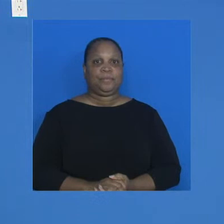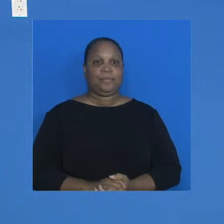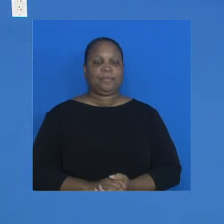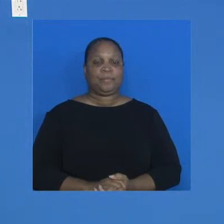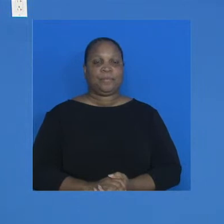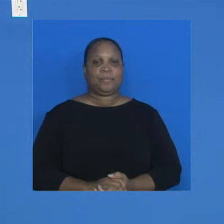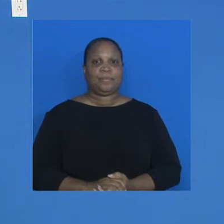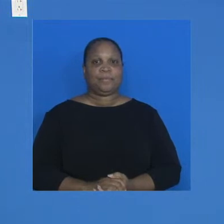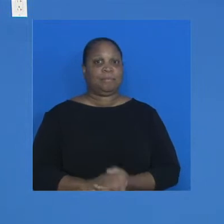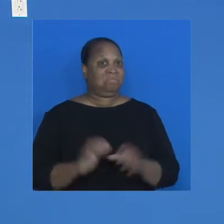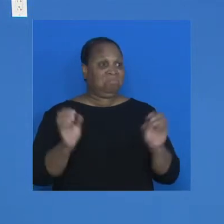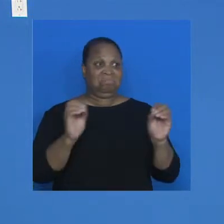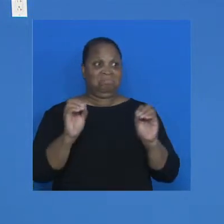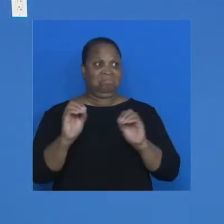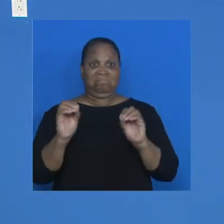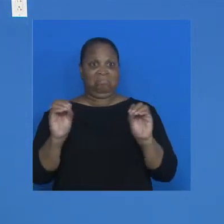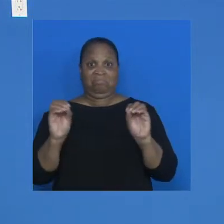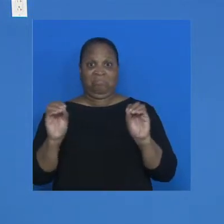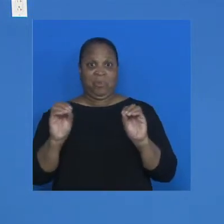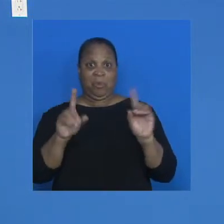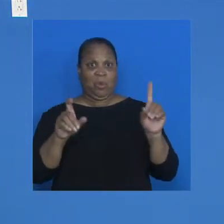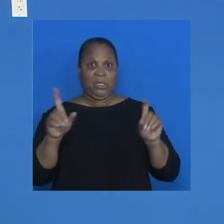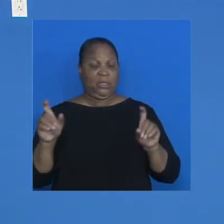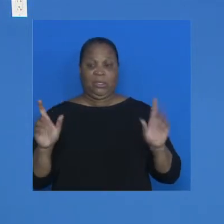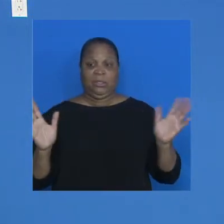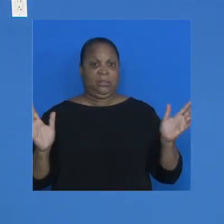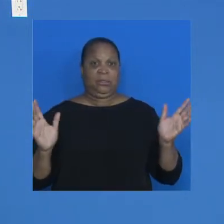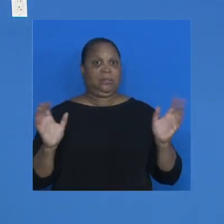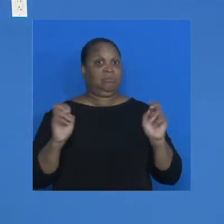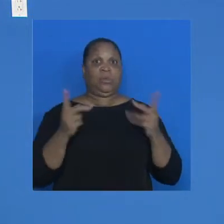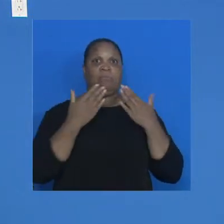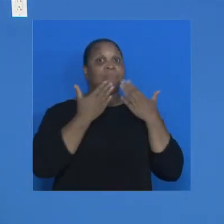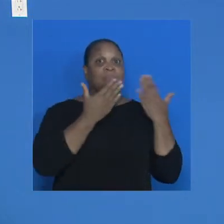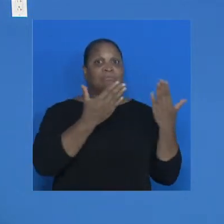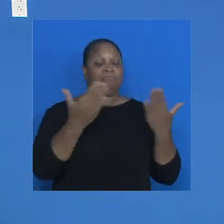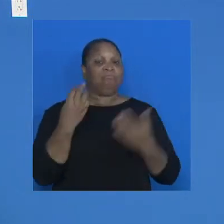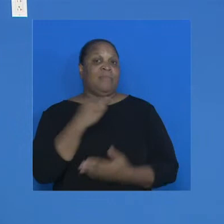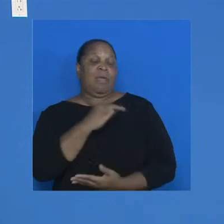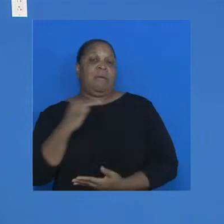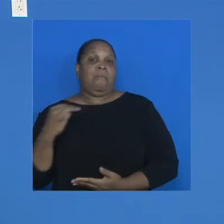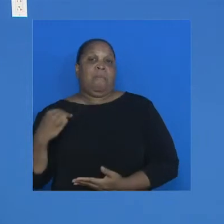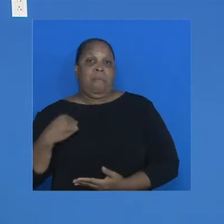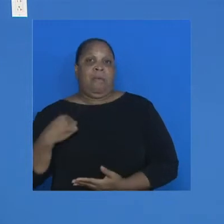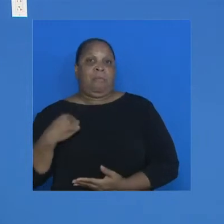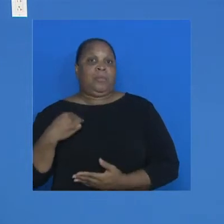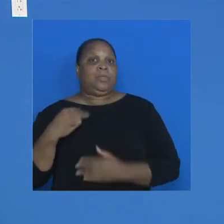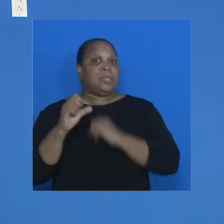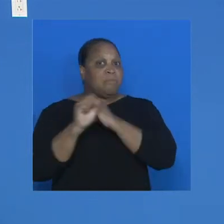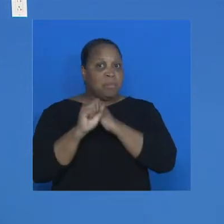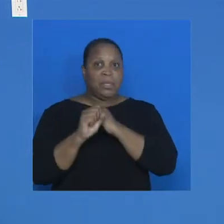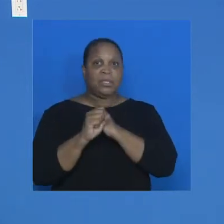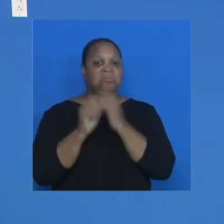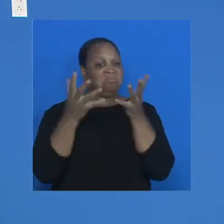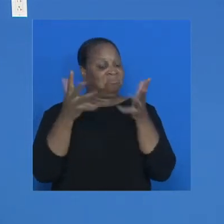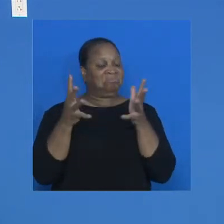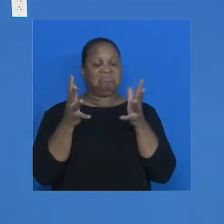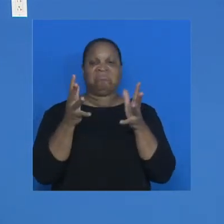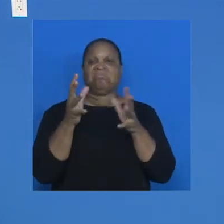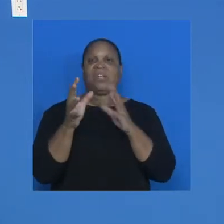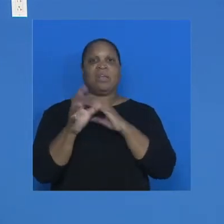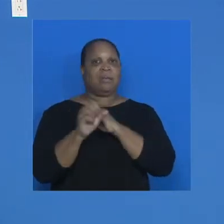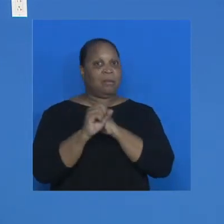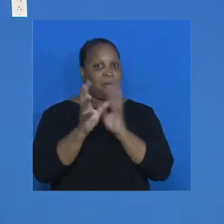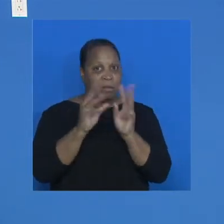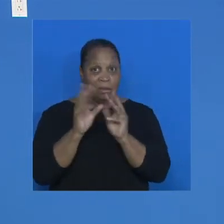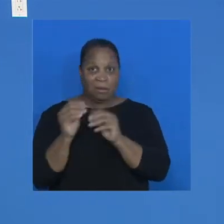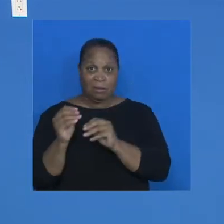No questions from you, Tarai? Very good. Thank you, members of the media. That concludes today's press briefing. Minister, do you